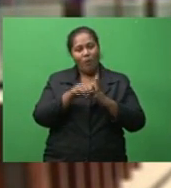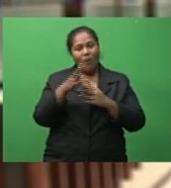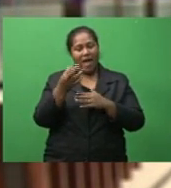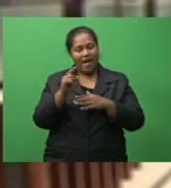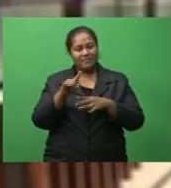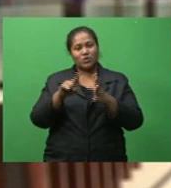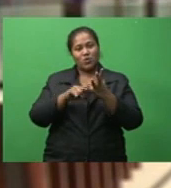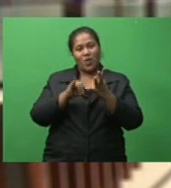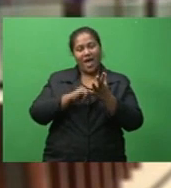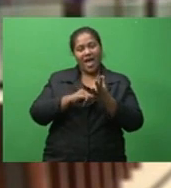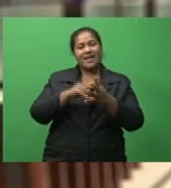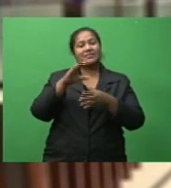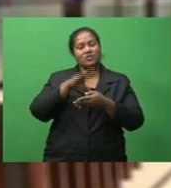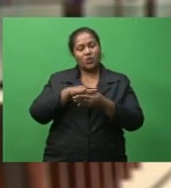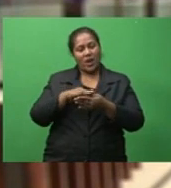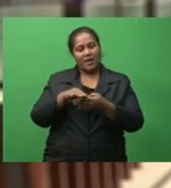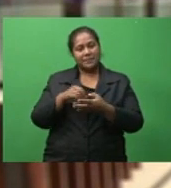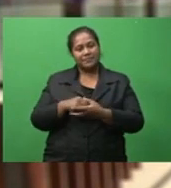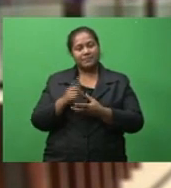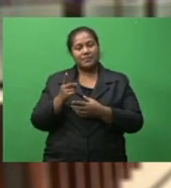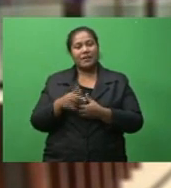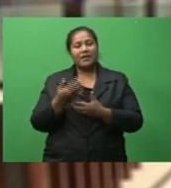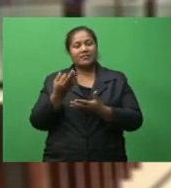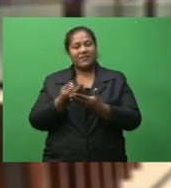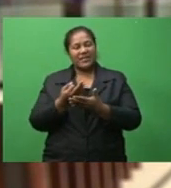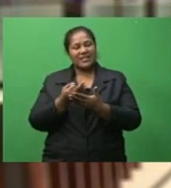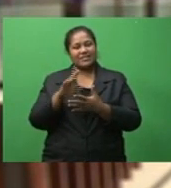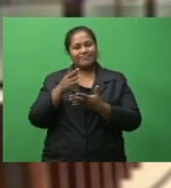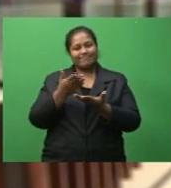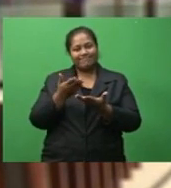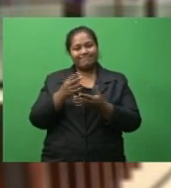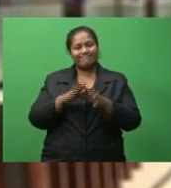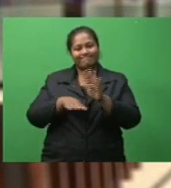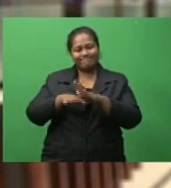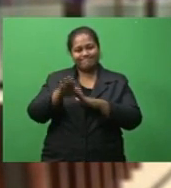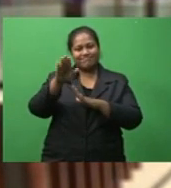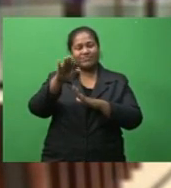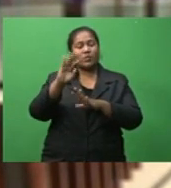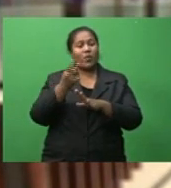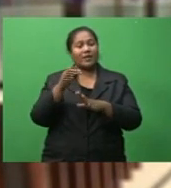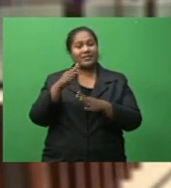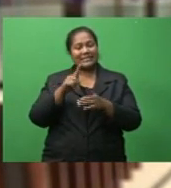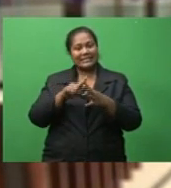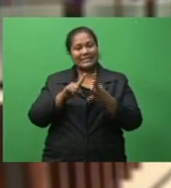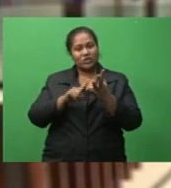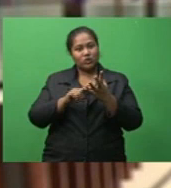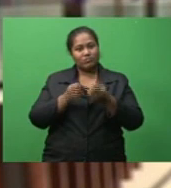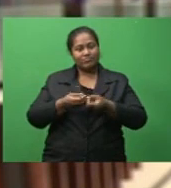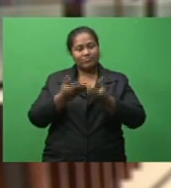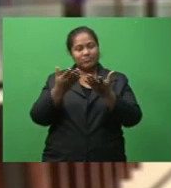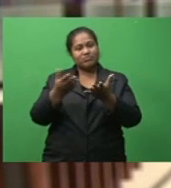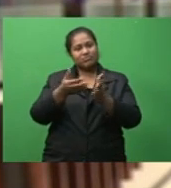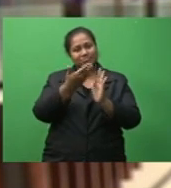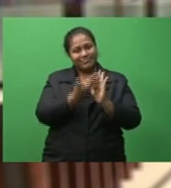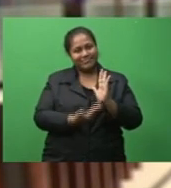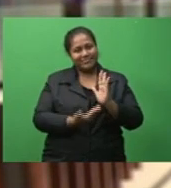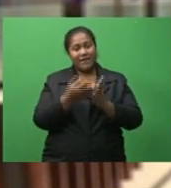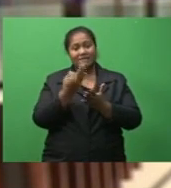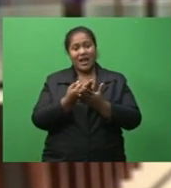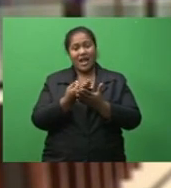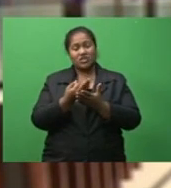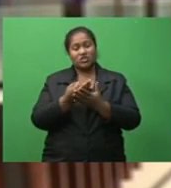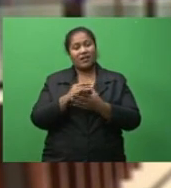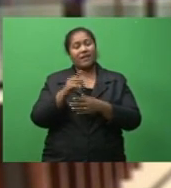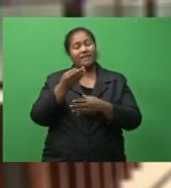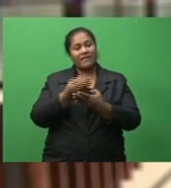US dollar and pound sterling, but faces a severe test when the European Commission releases the details of a financial rescue fund